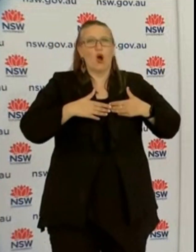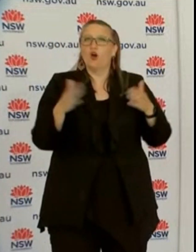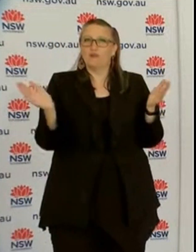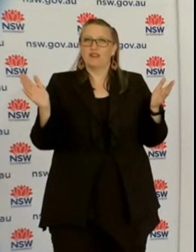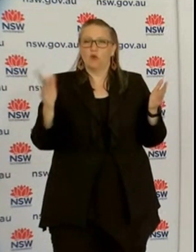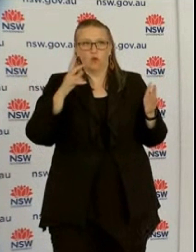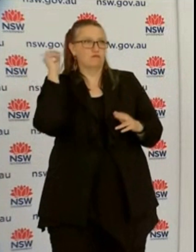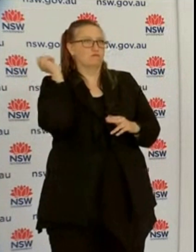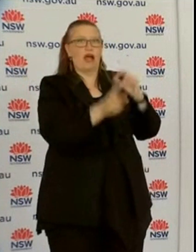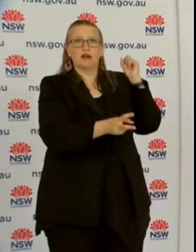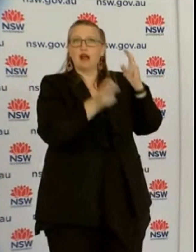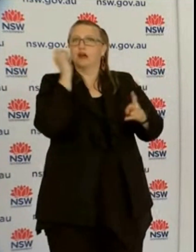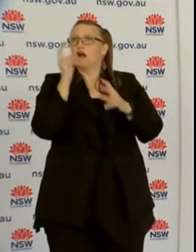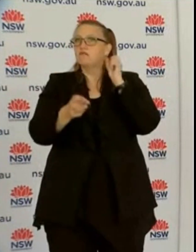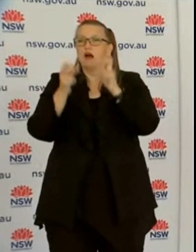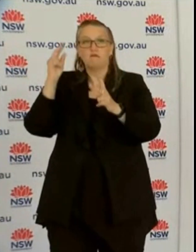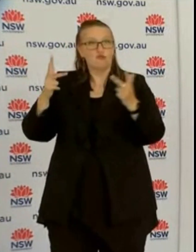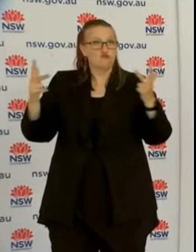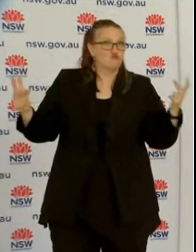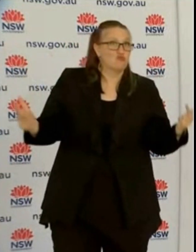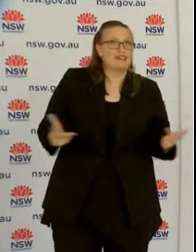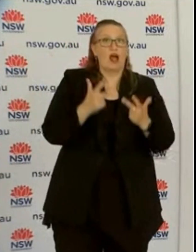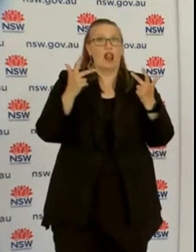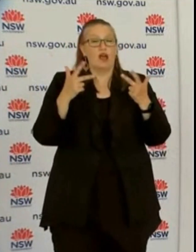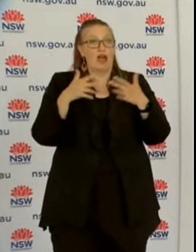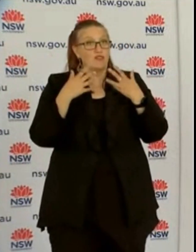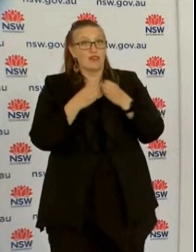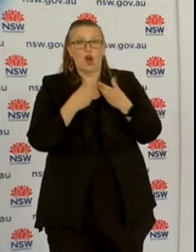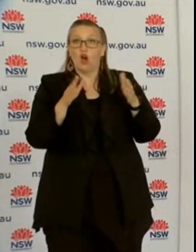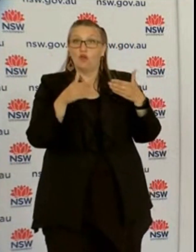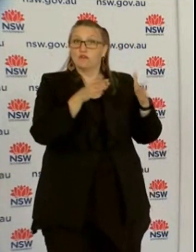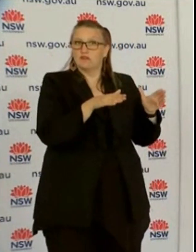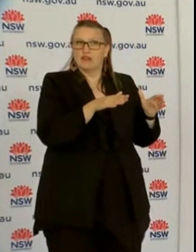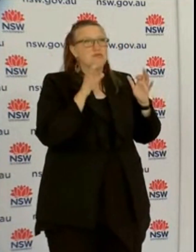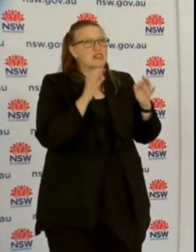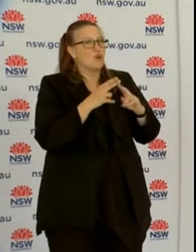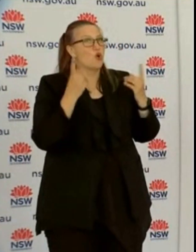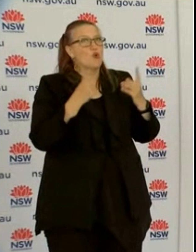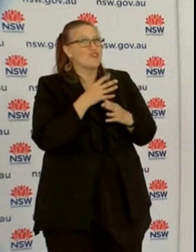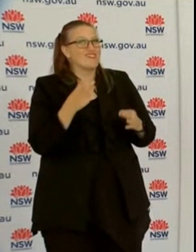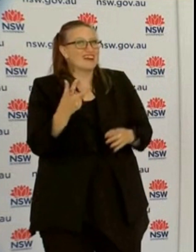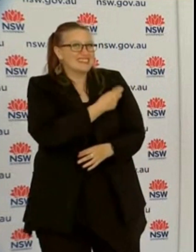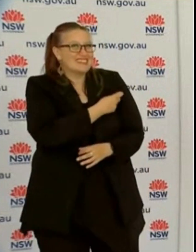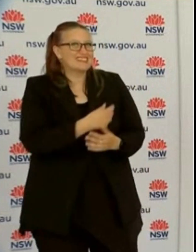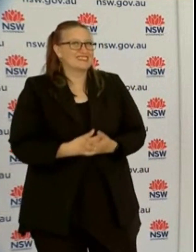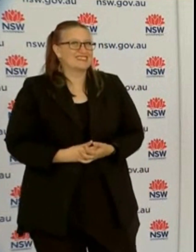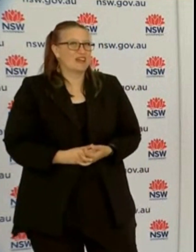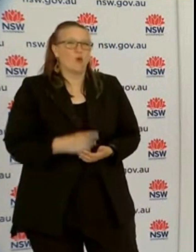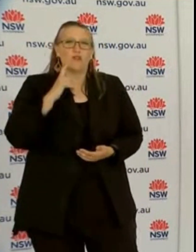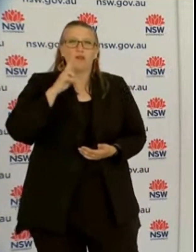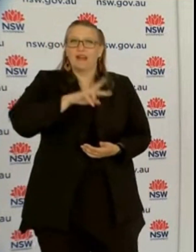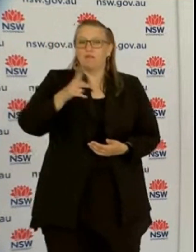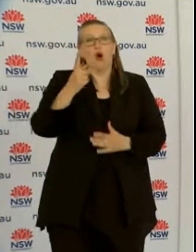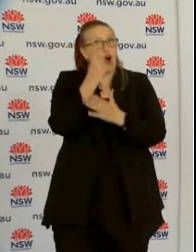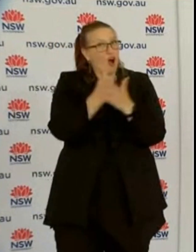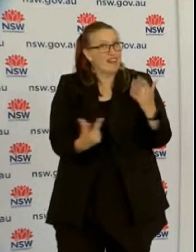if you've got retail and restaurants opening up to everyone, including the unvaccinated, at some point do they join the rest of the state and